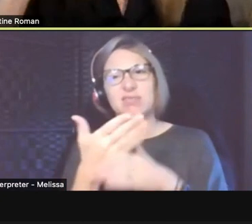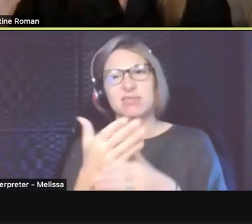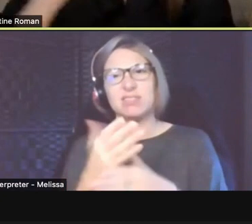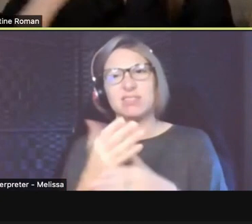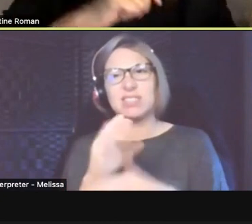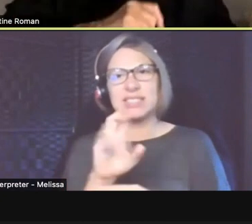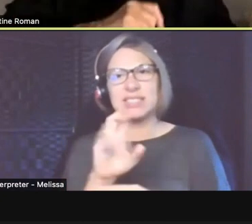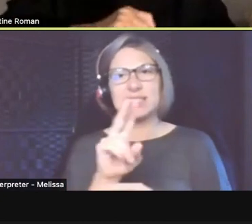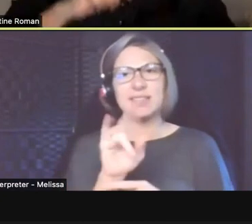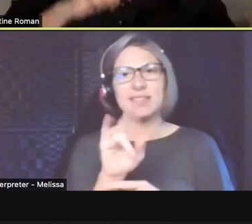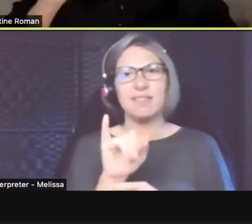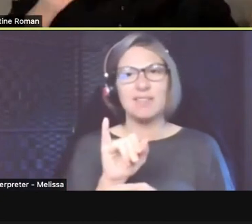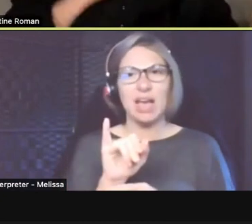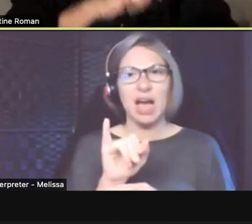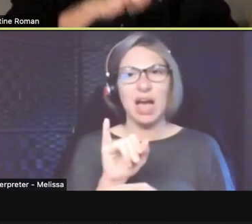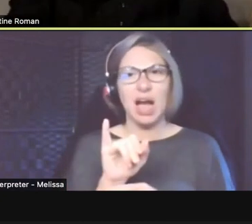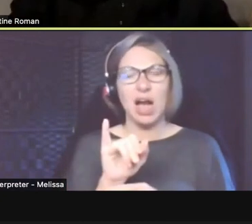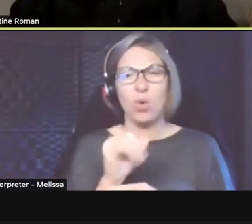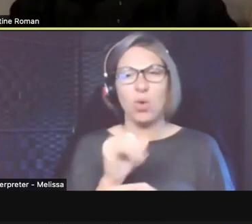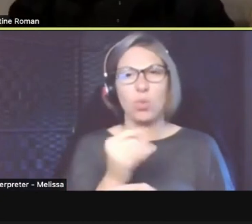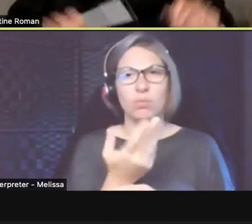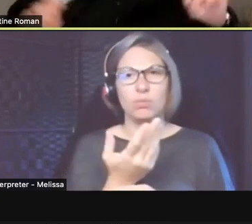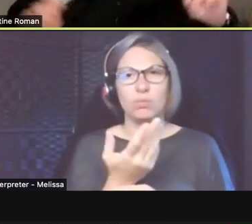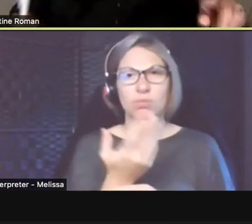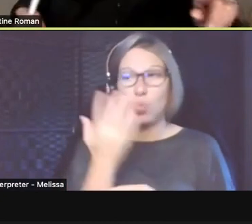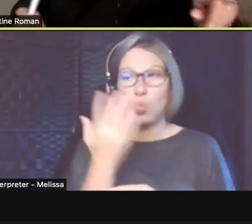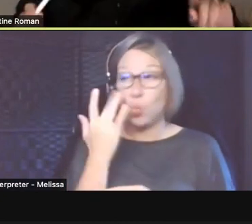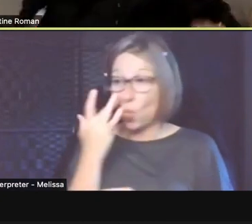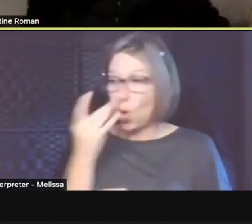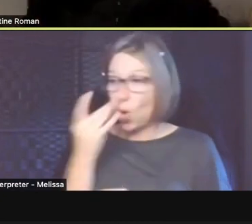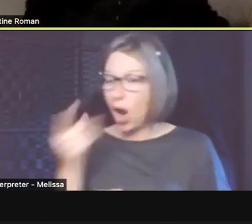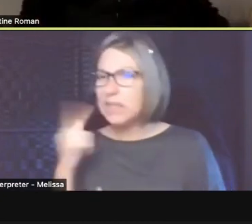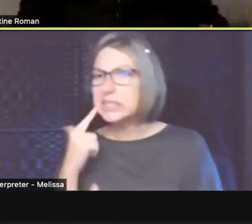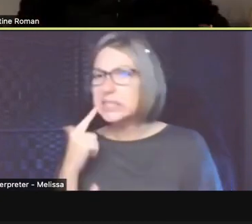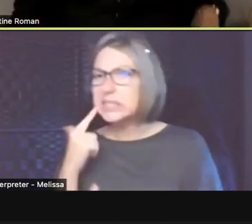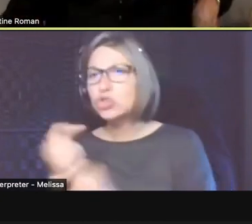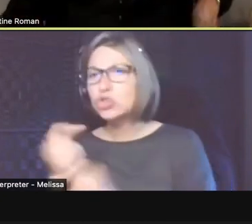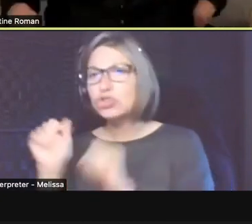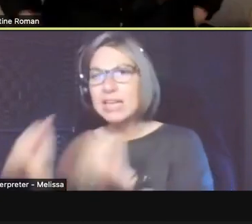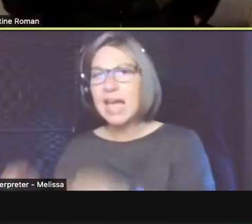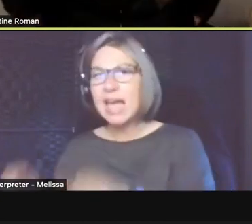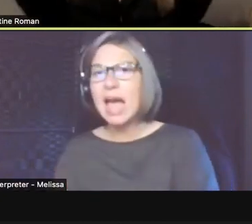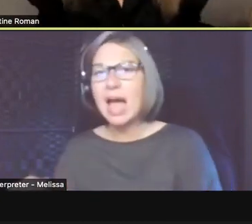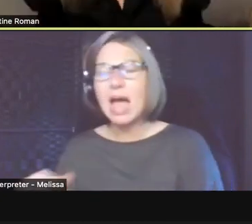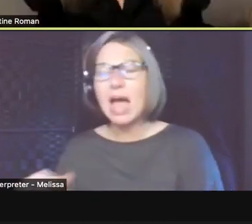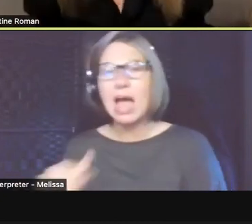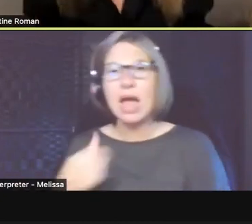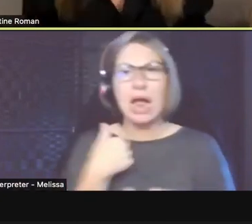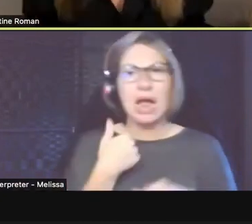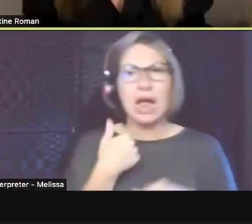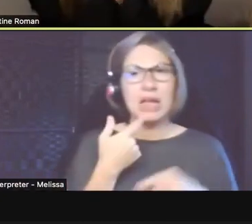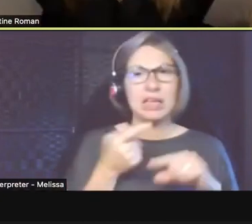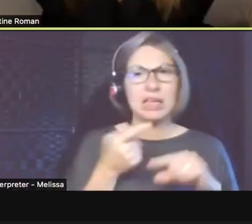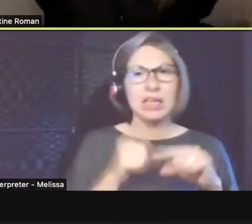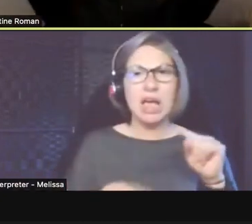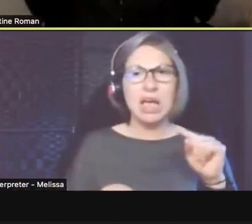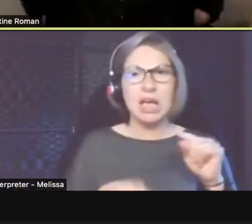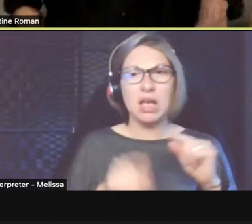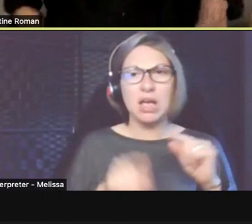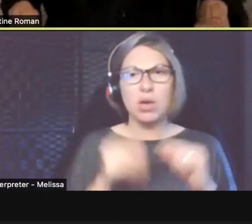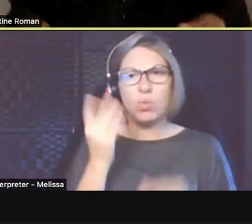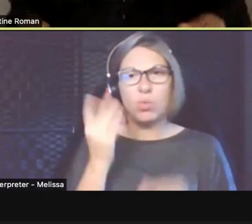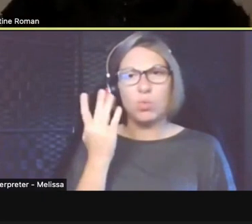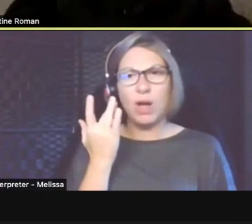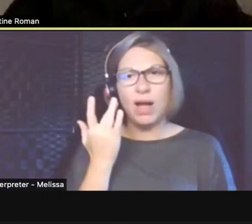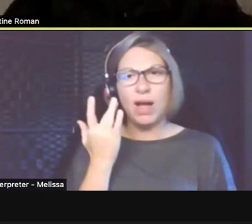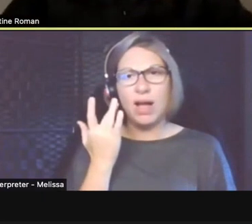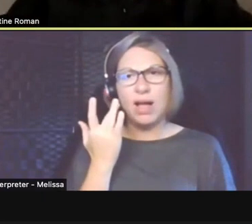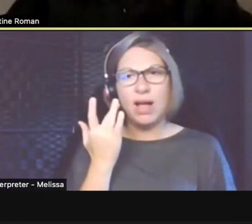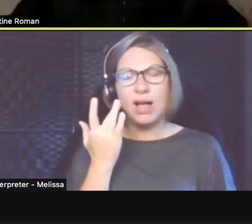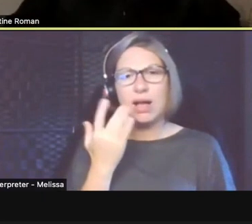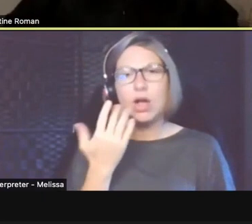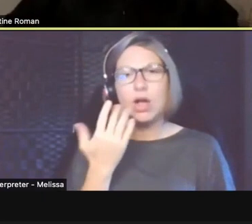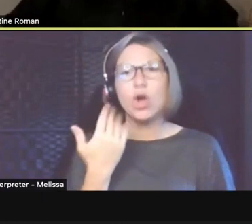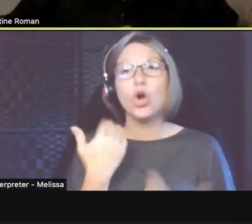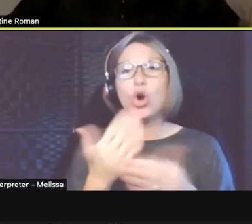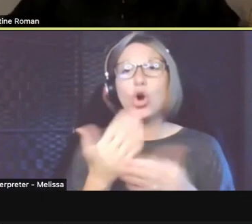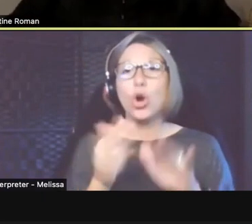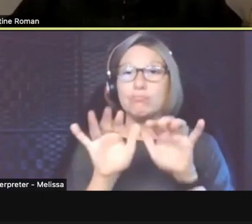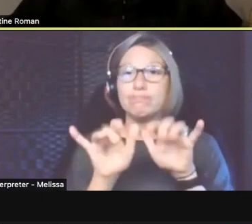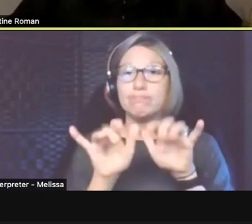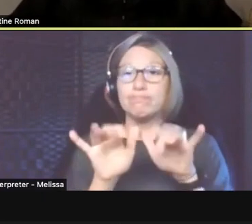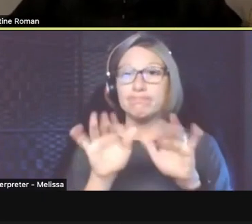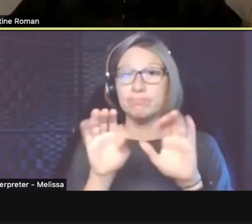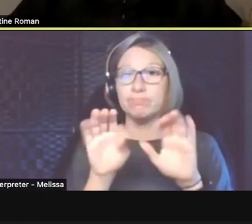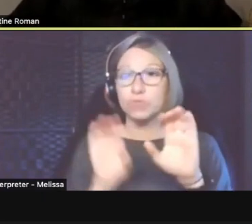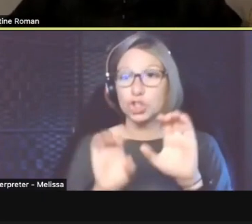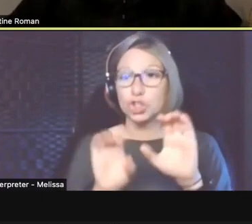why can she, and why can't Griffin? So take a moment, and if you can put, your thought about that in the